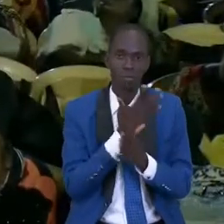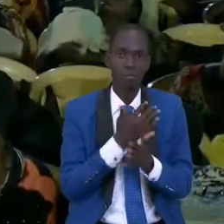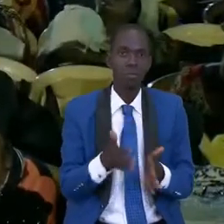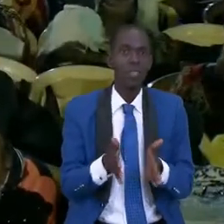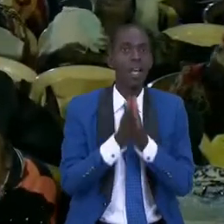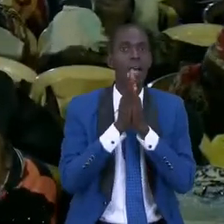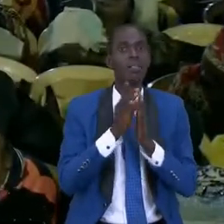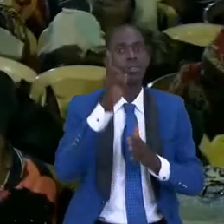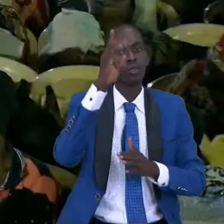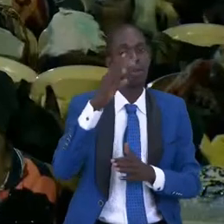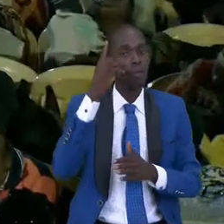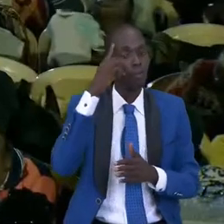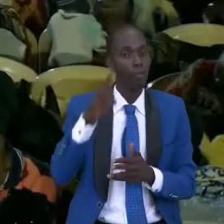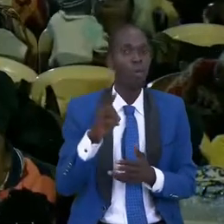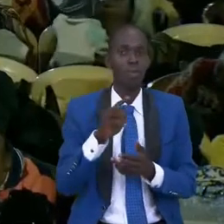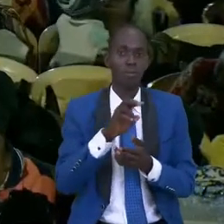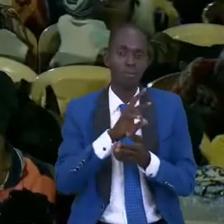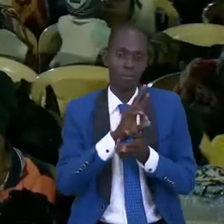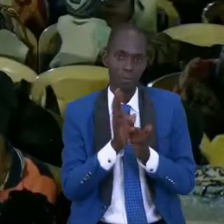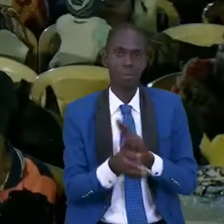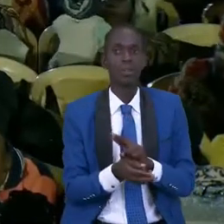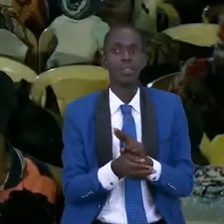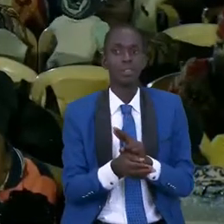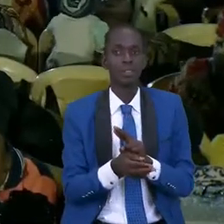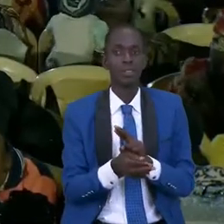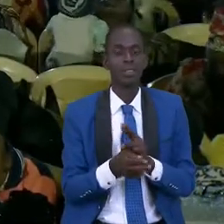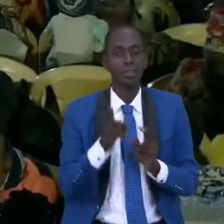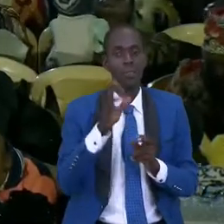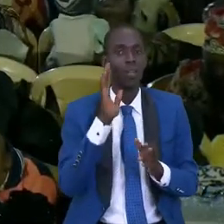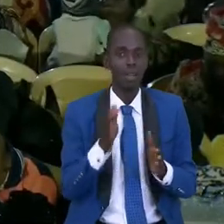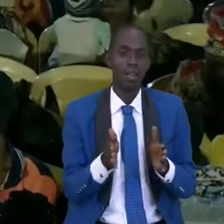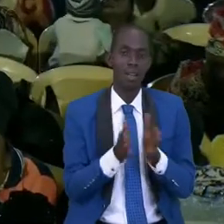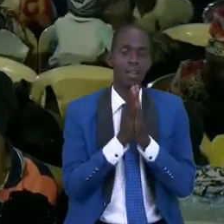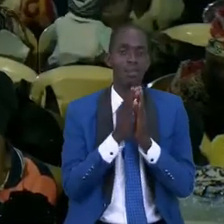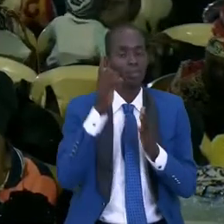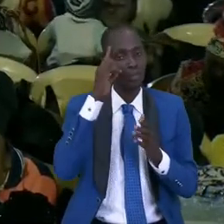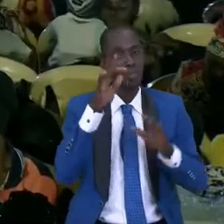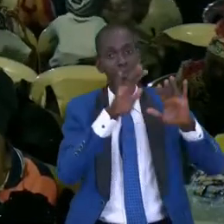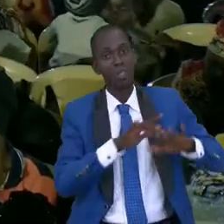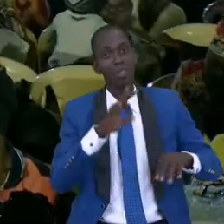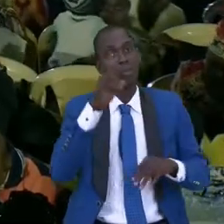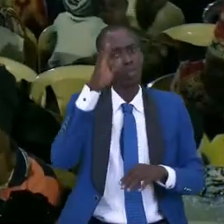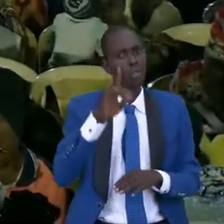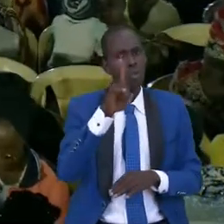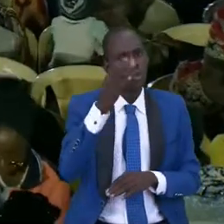closed. You're coming for the mercy of God. You realize what you've